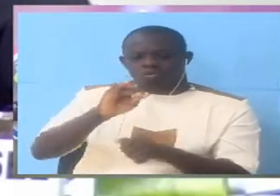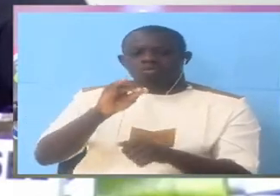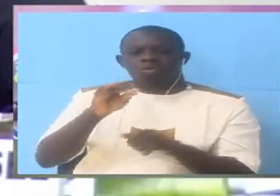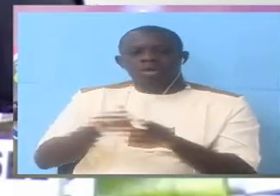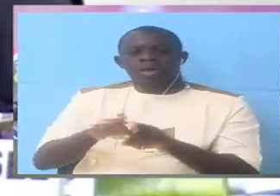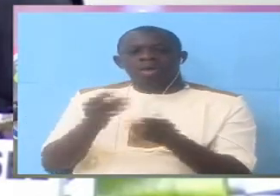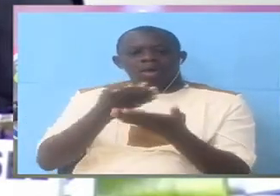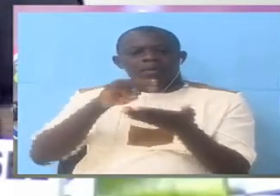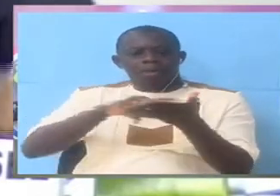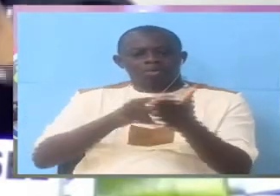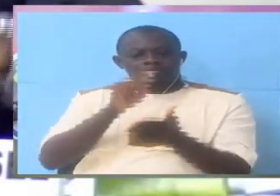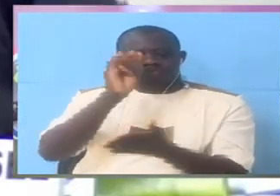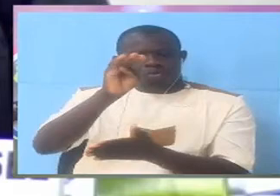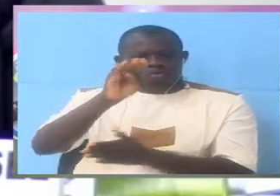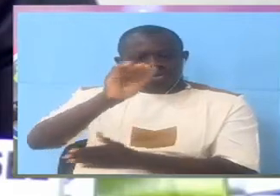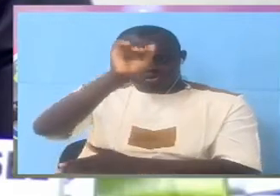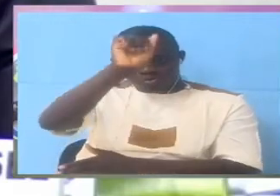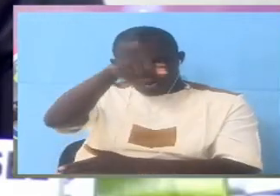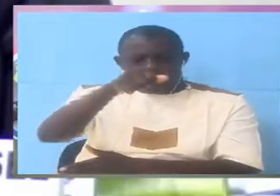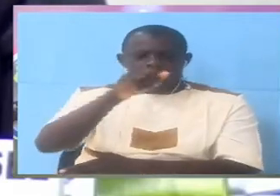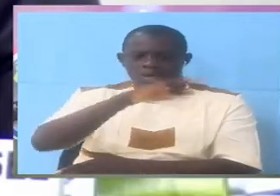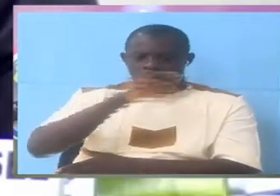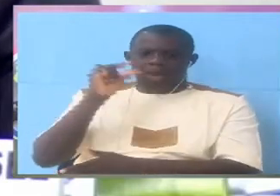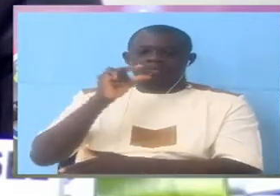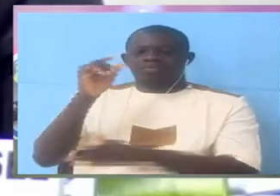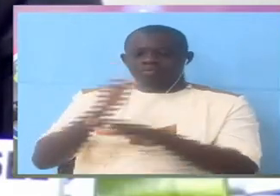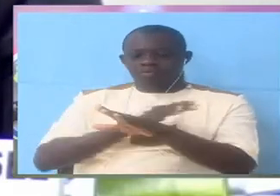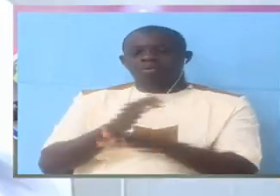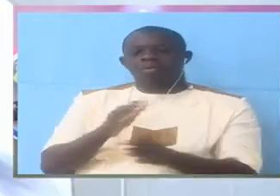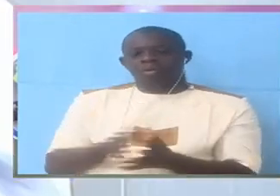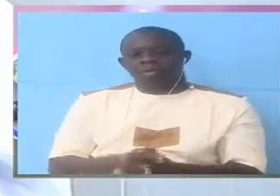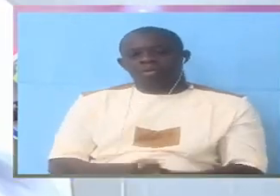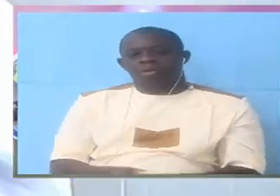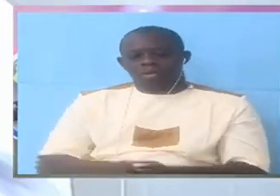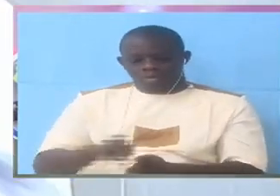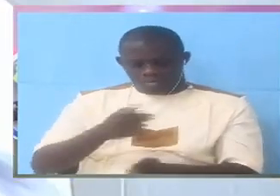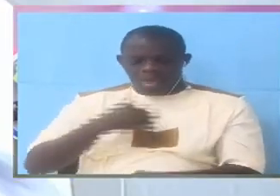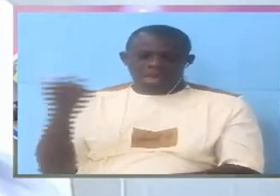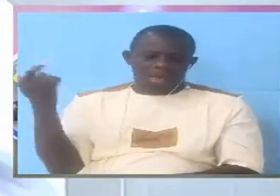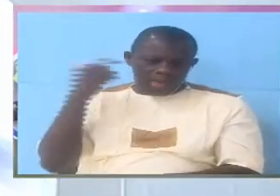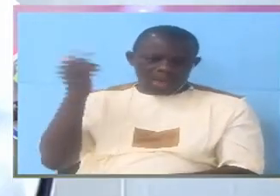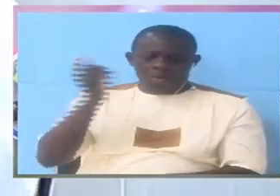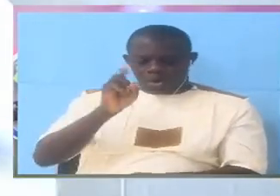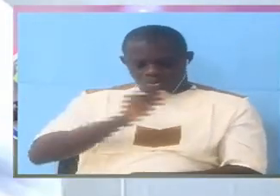is you they named. I've had their version.